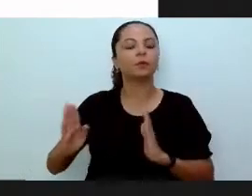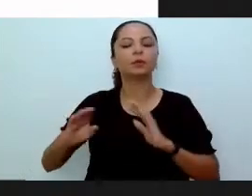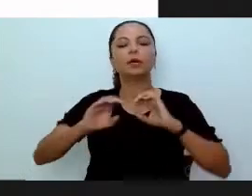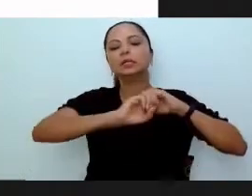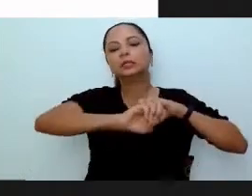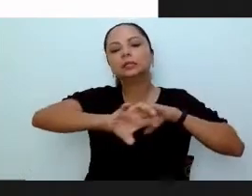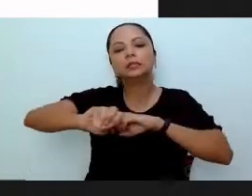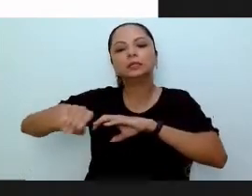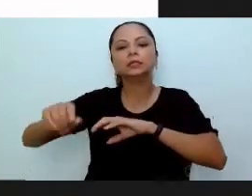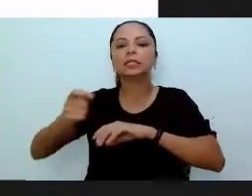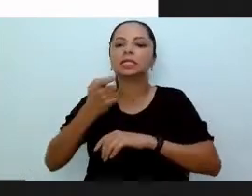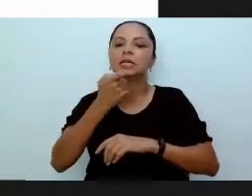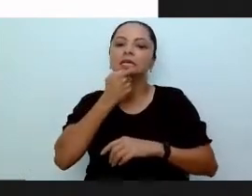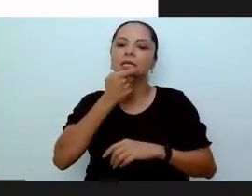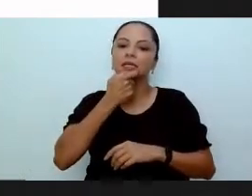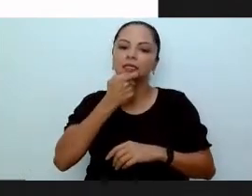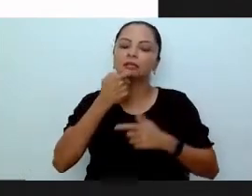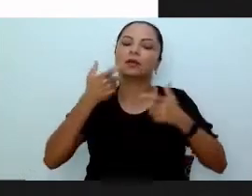alunos de Salvador, Bahia.